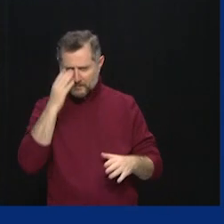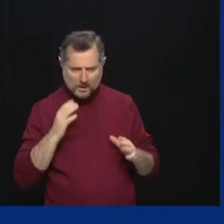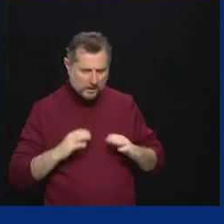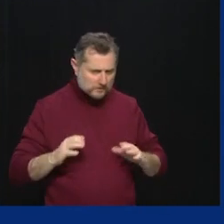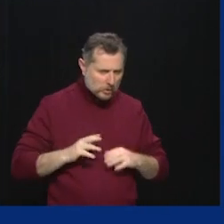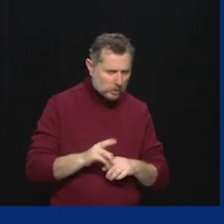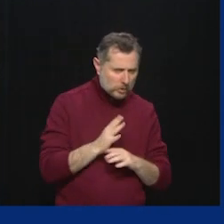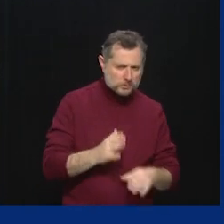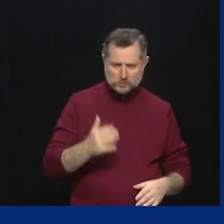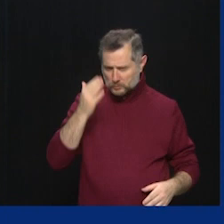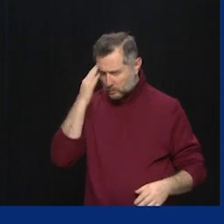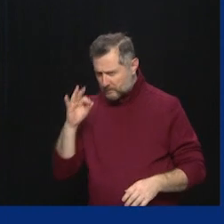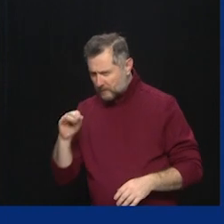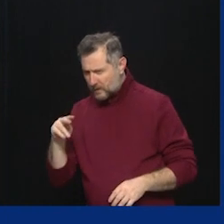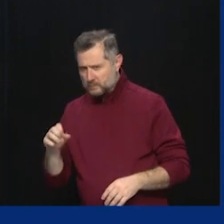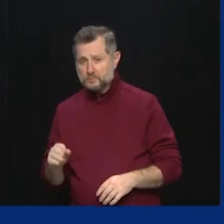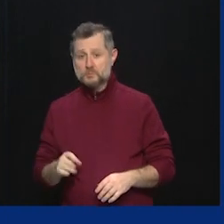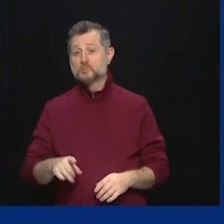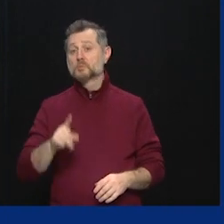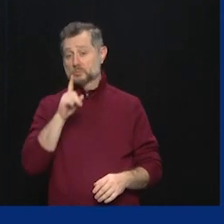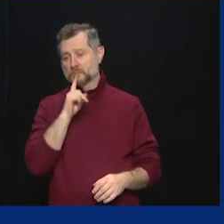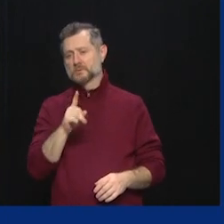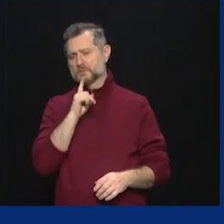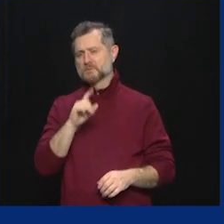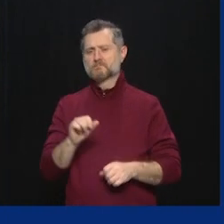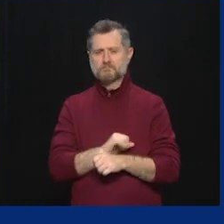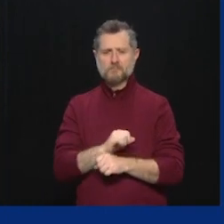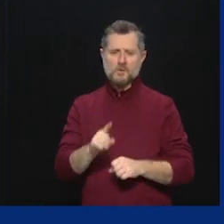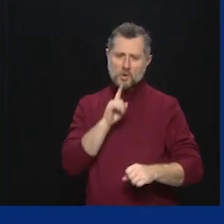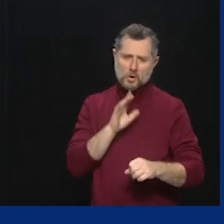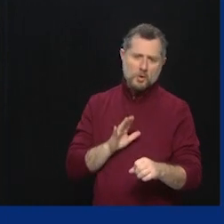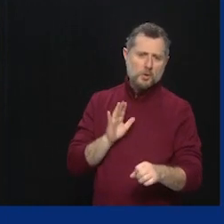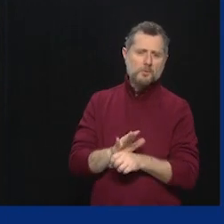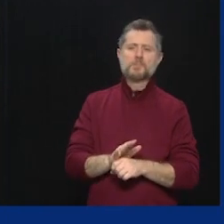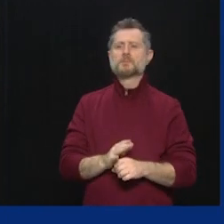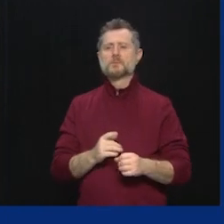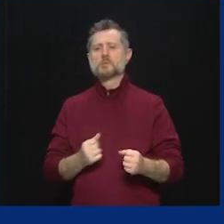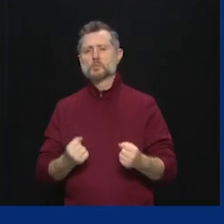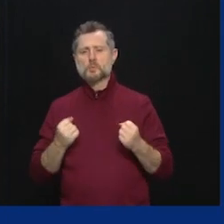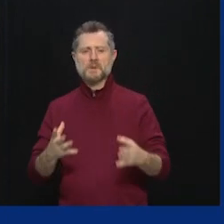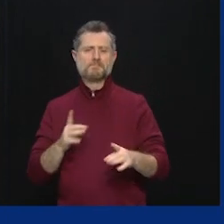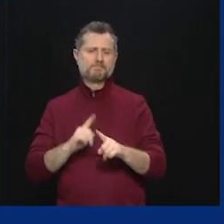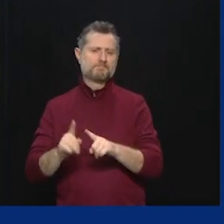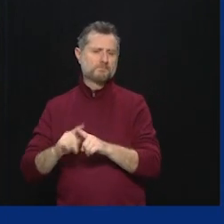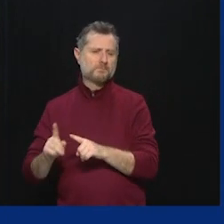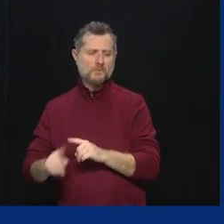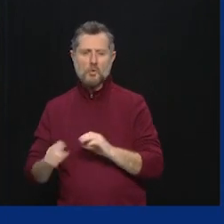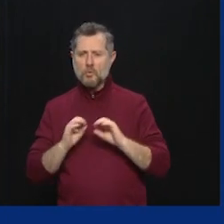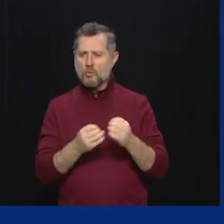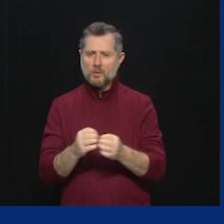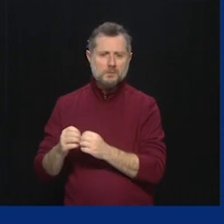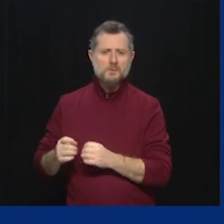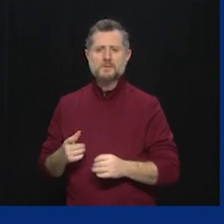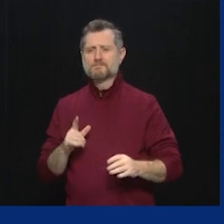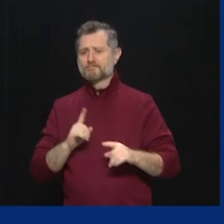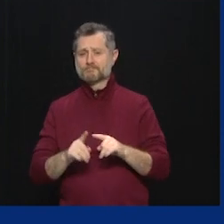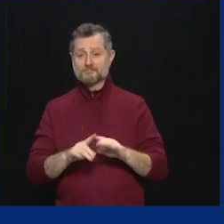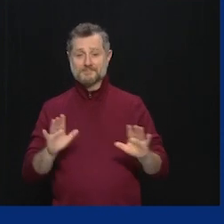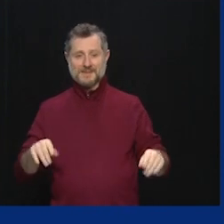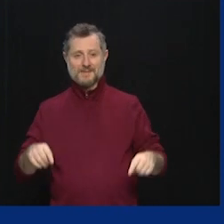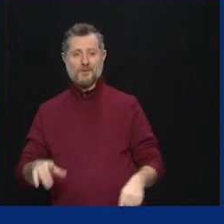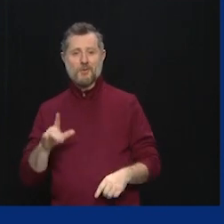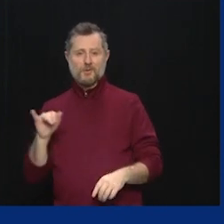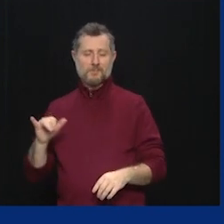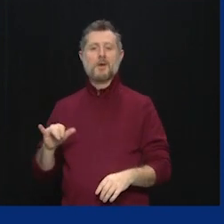and he's really invested and committed to supporting so many different organizations and causes here on Long Island, in addition to owning